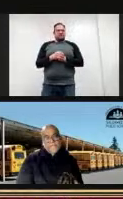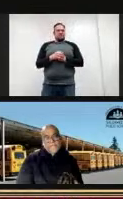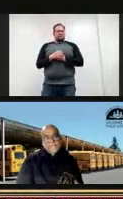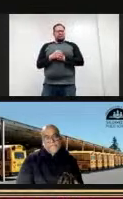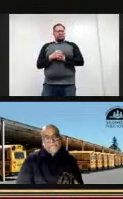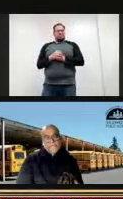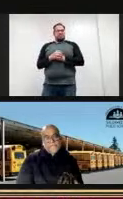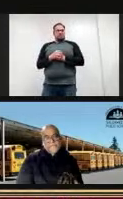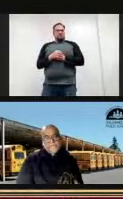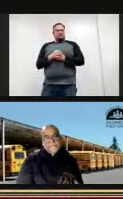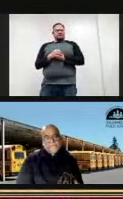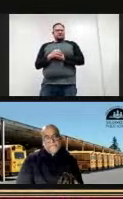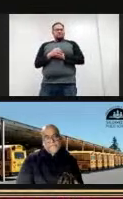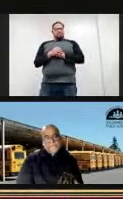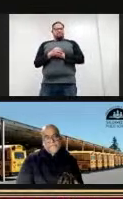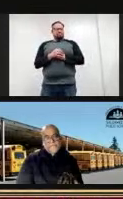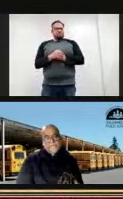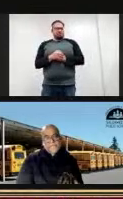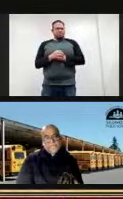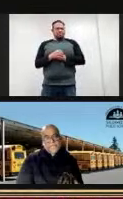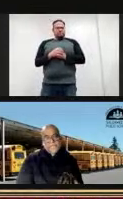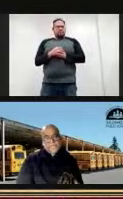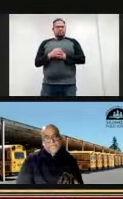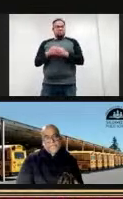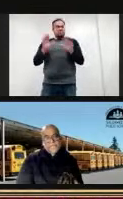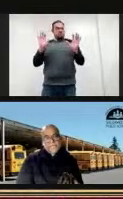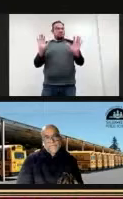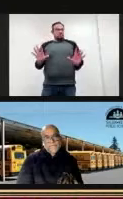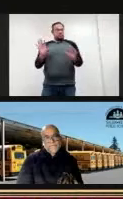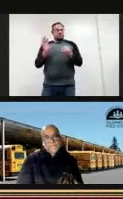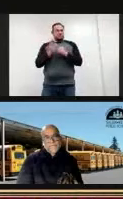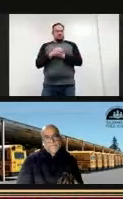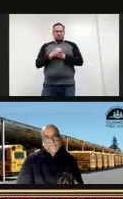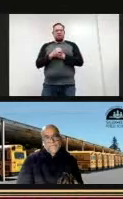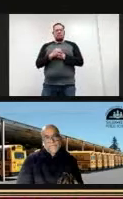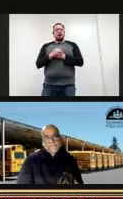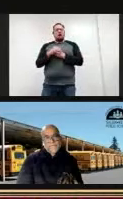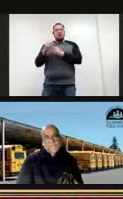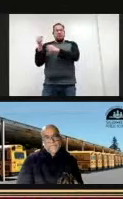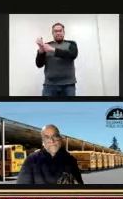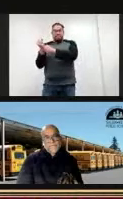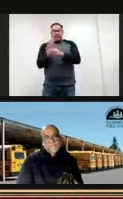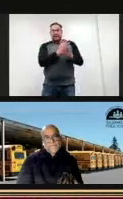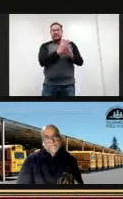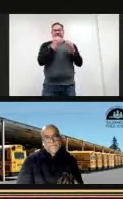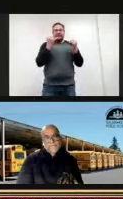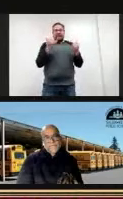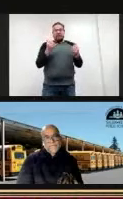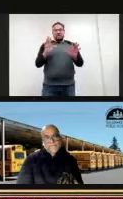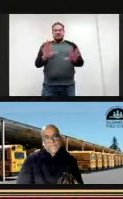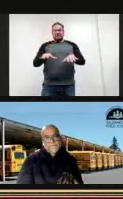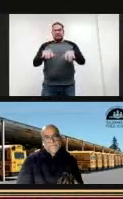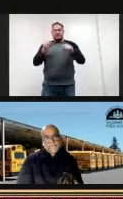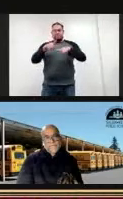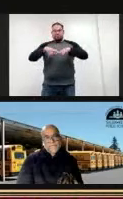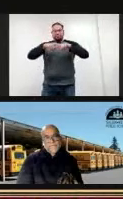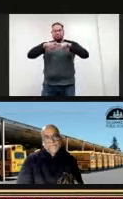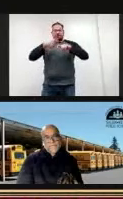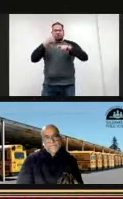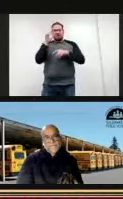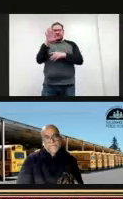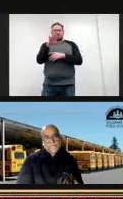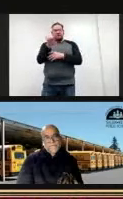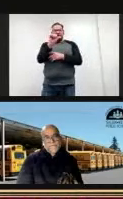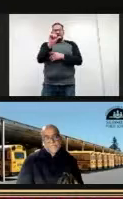All right. Okay, with that, the plan would be then to take a break for about 10